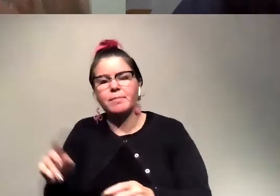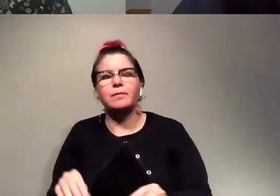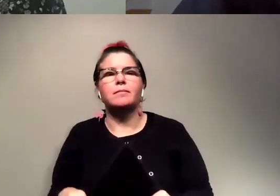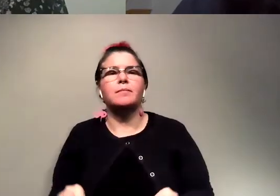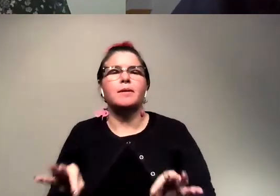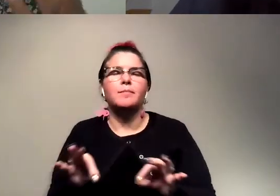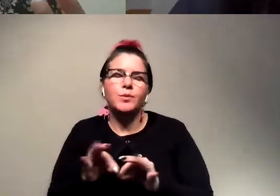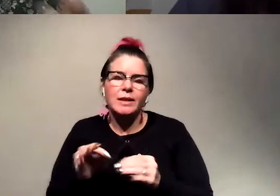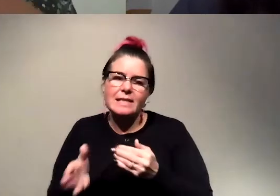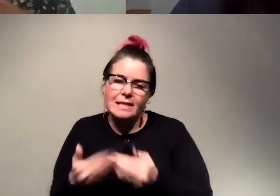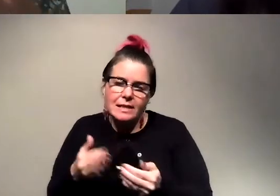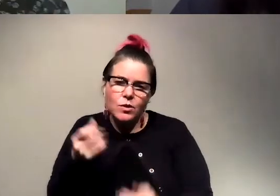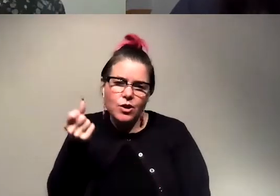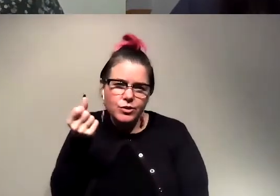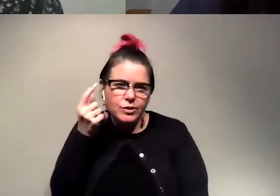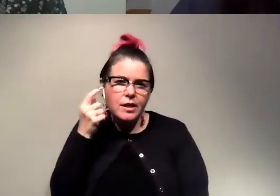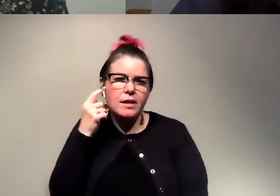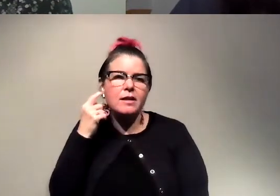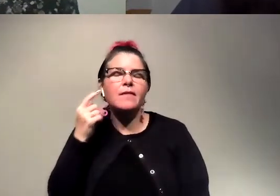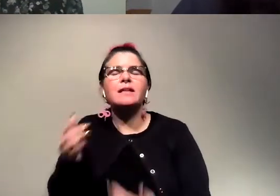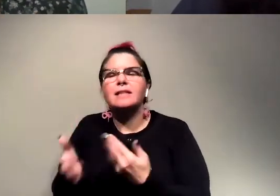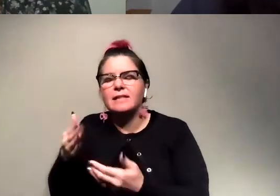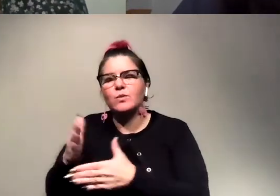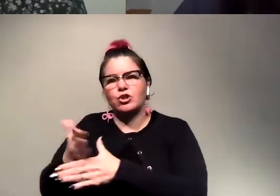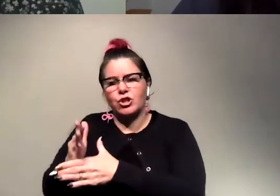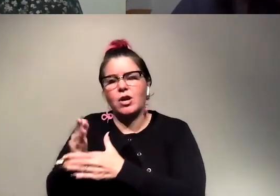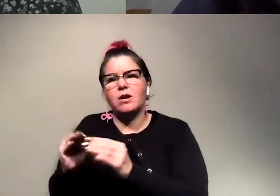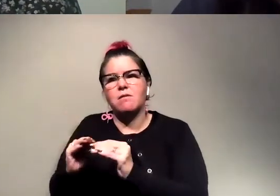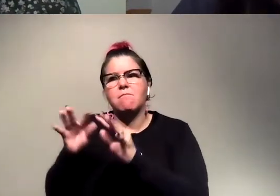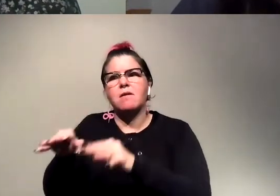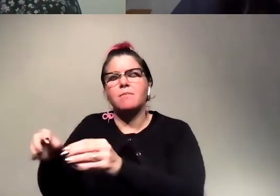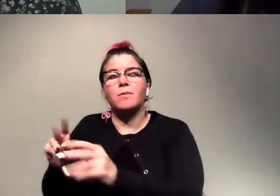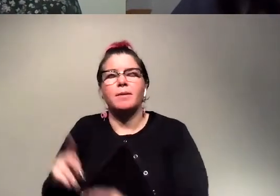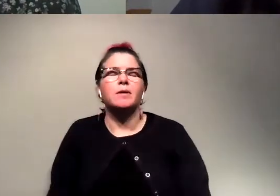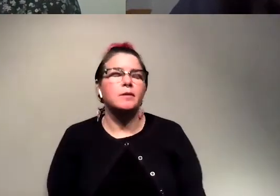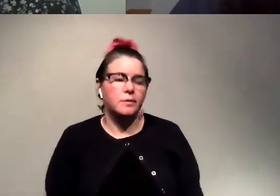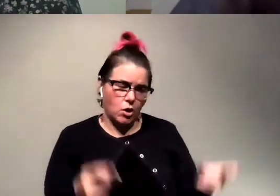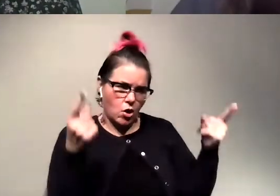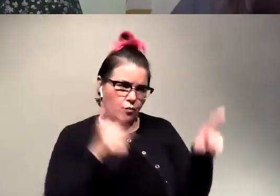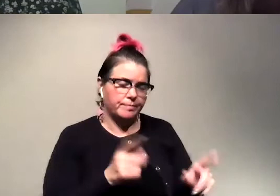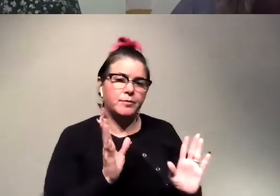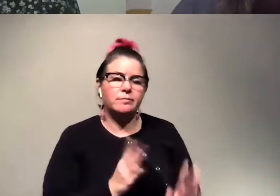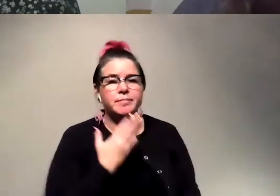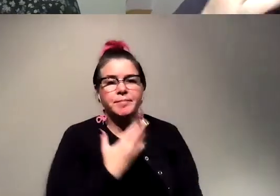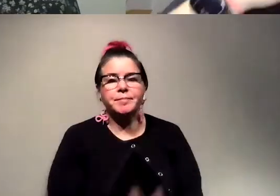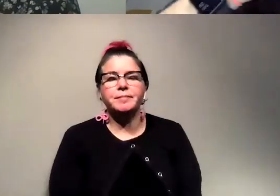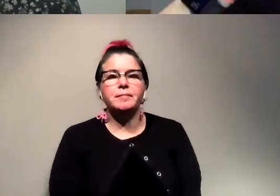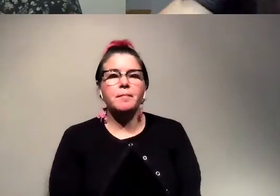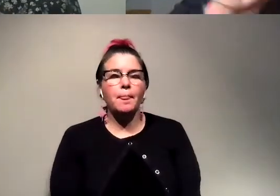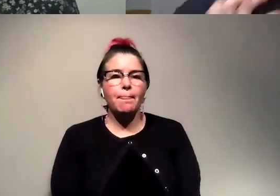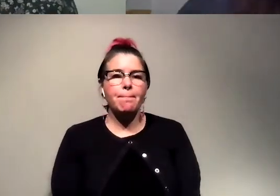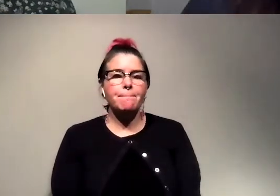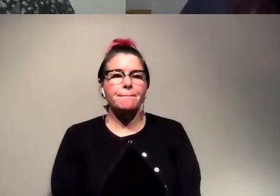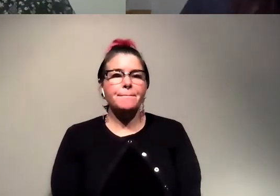to understand. Then it's easier to share as well. I completely agree. That's really awesome. Thank you.